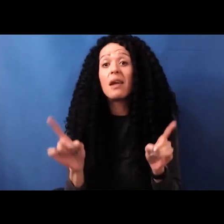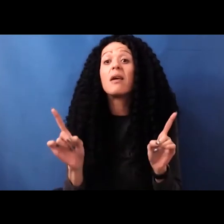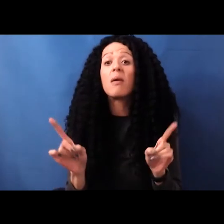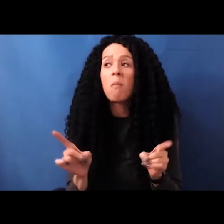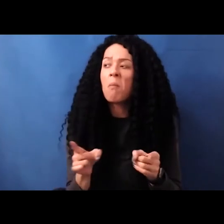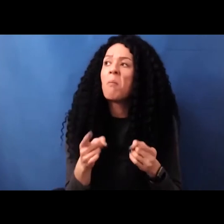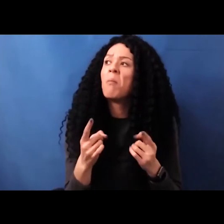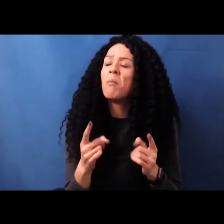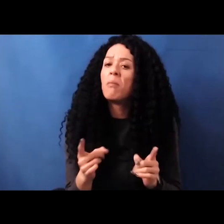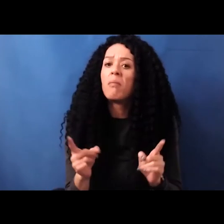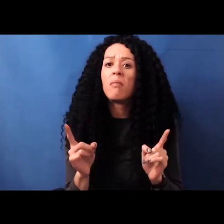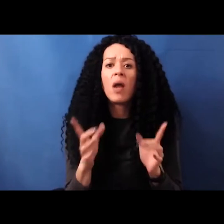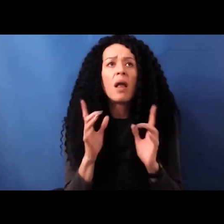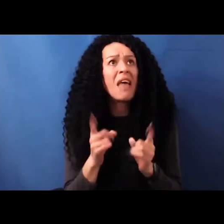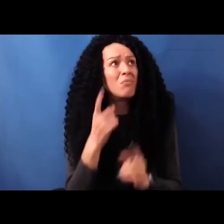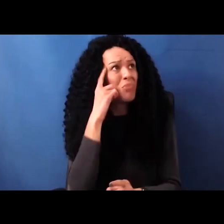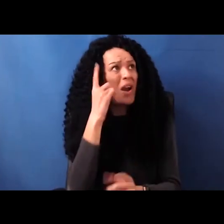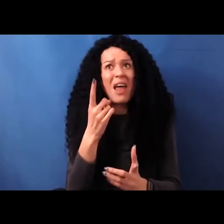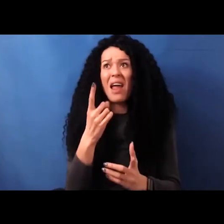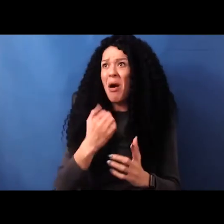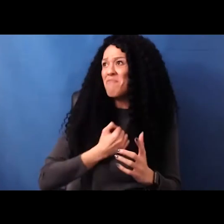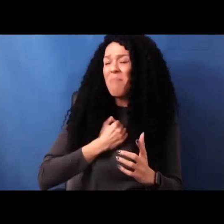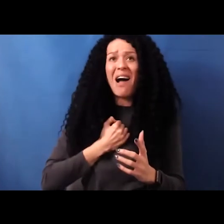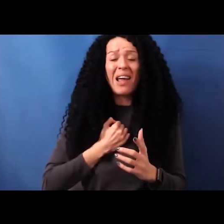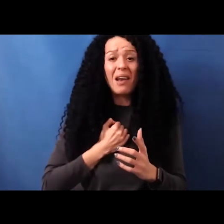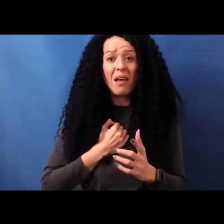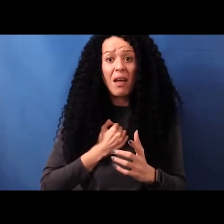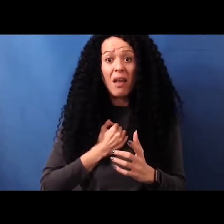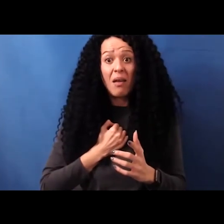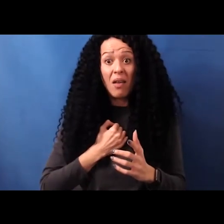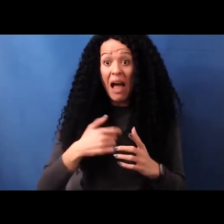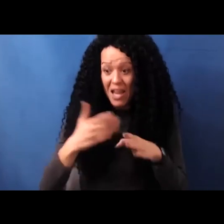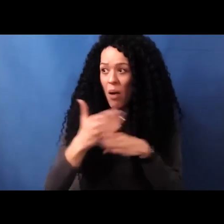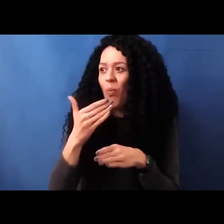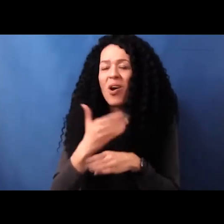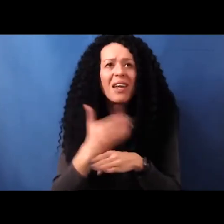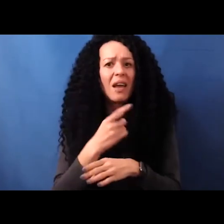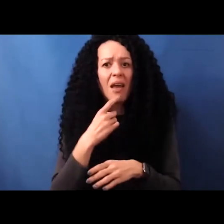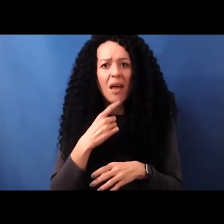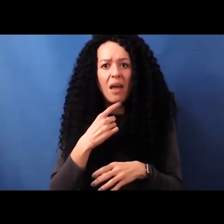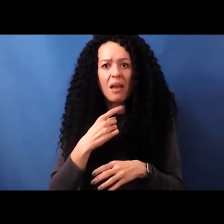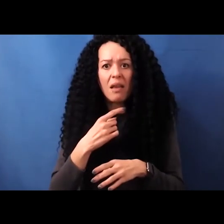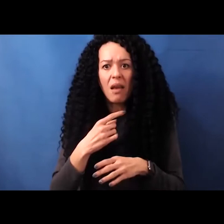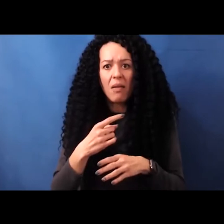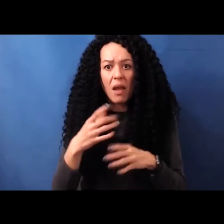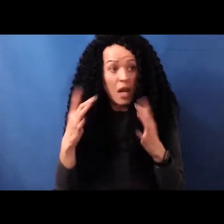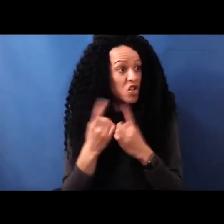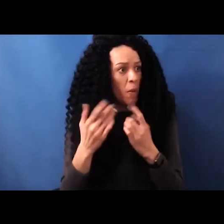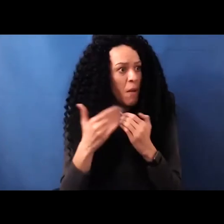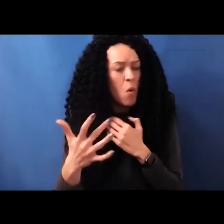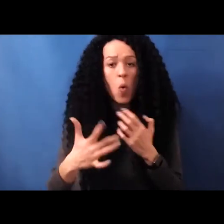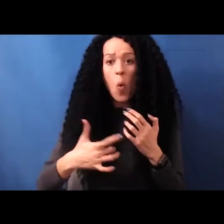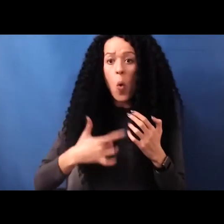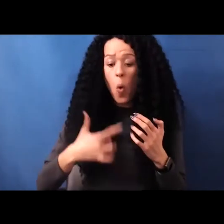music. That brain of mine, I am working, is something more